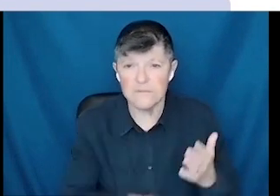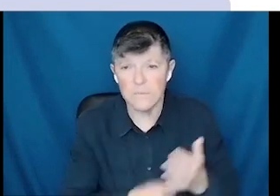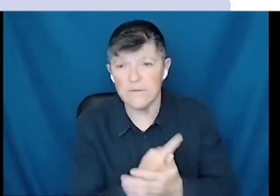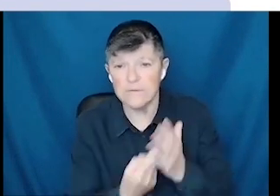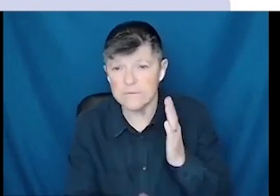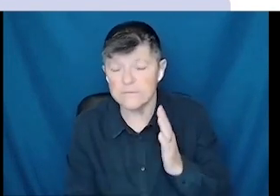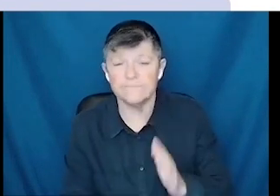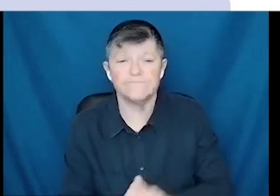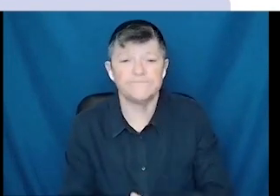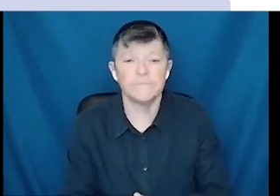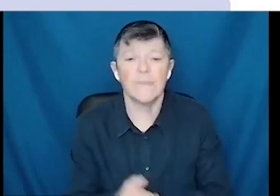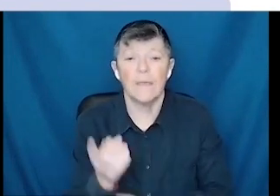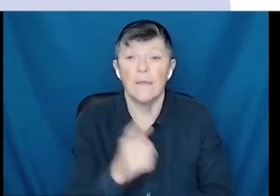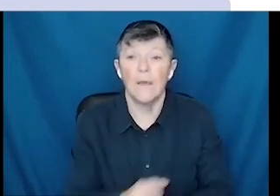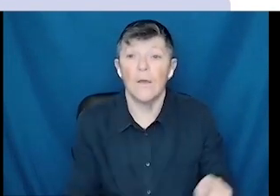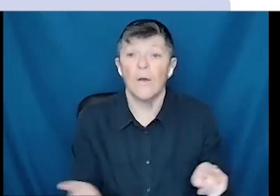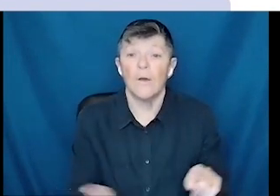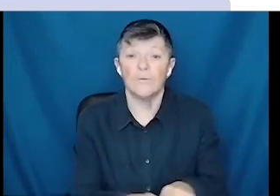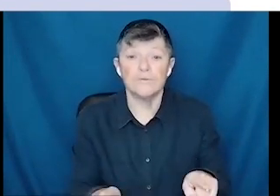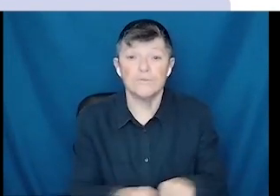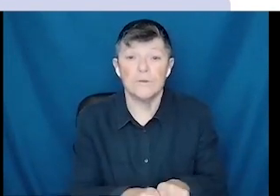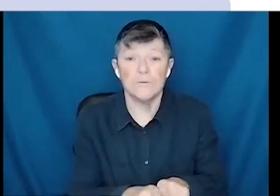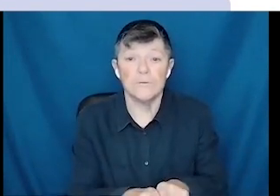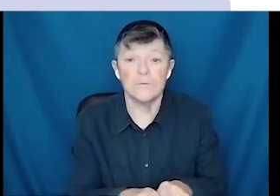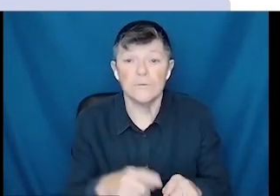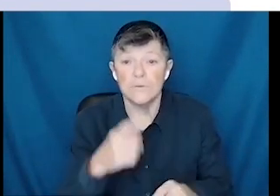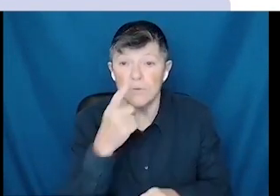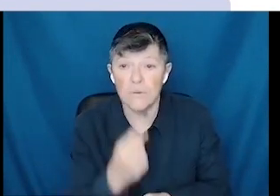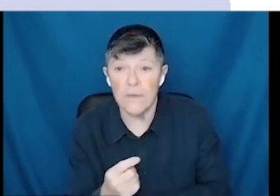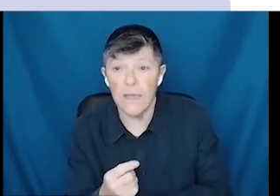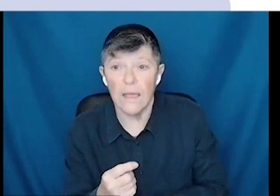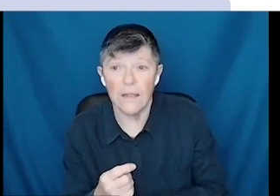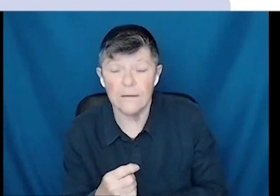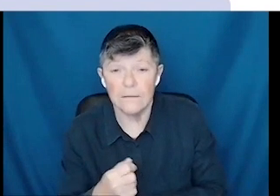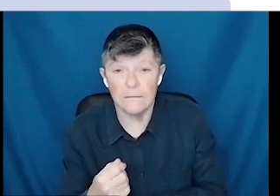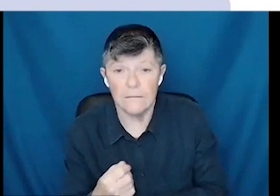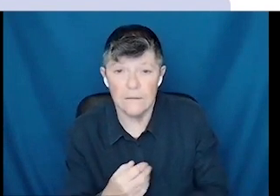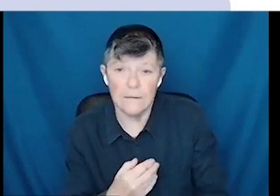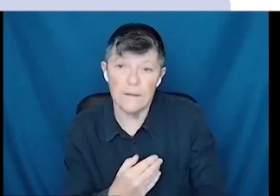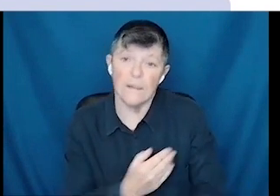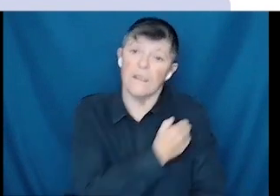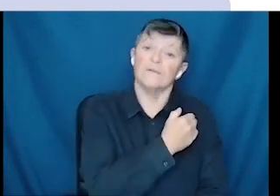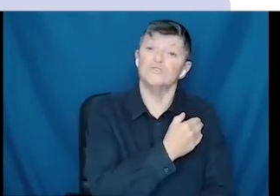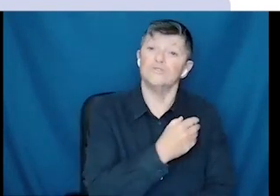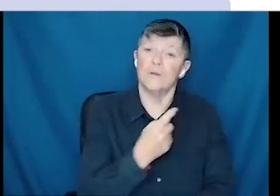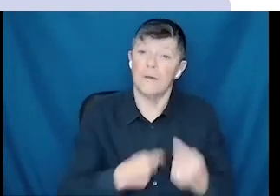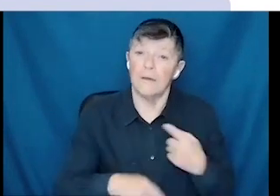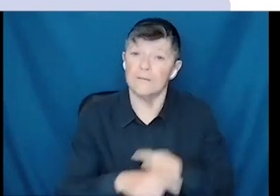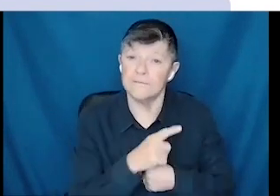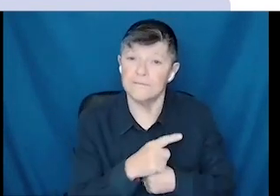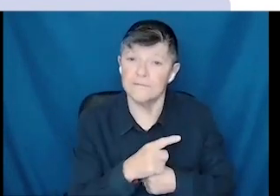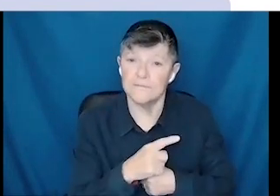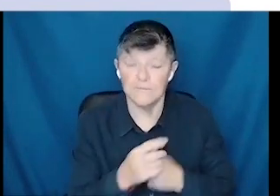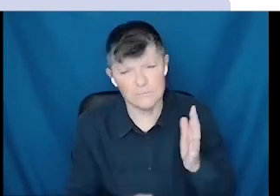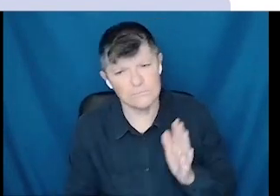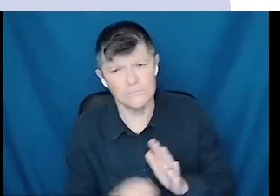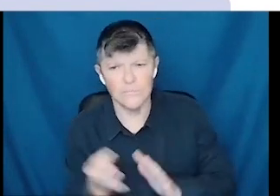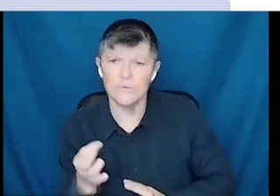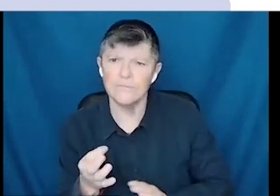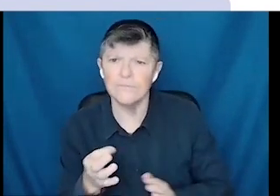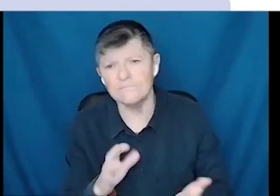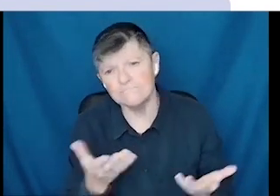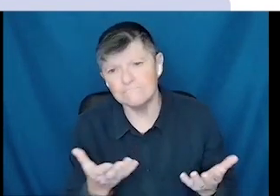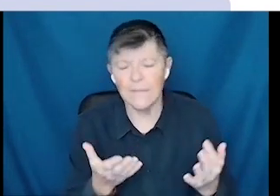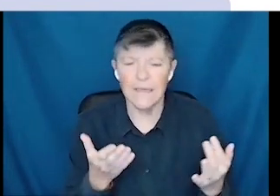But also, you are more than welcome to nudge us to do better in terms of